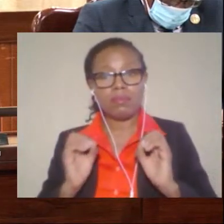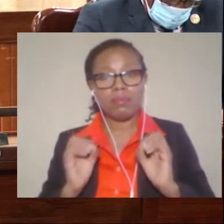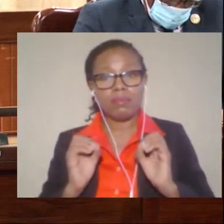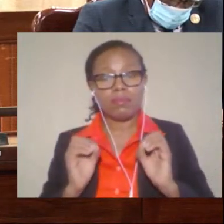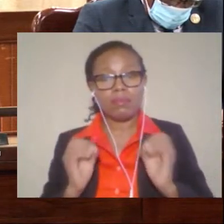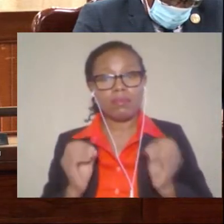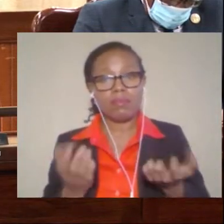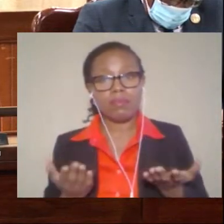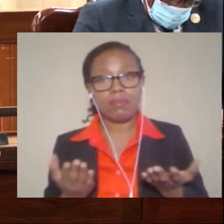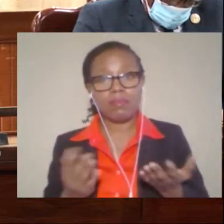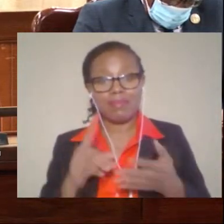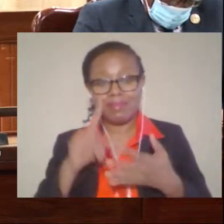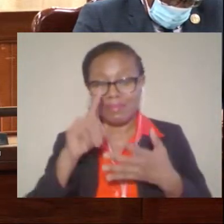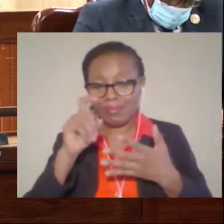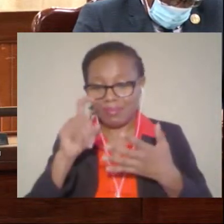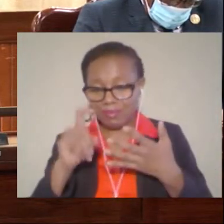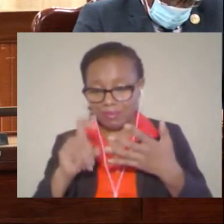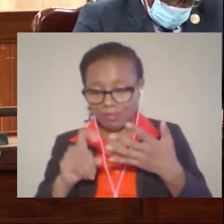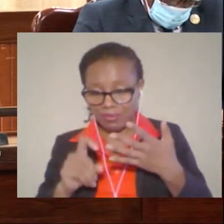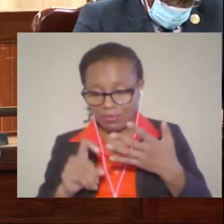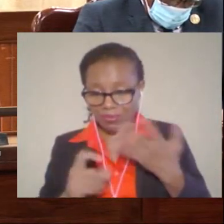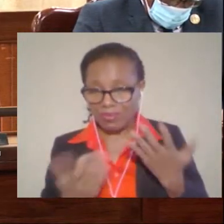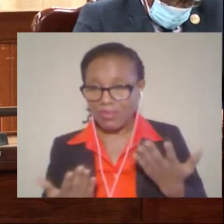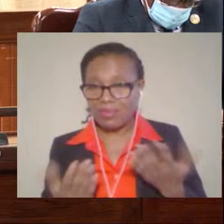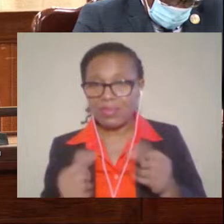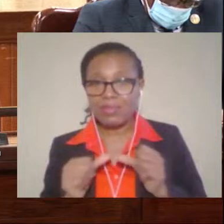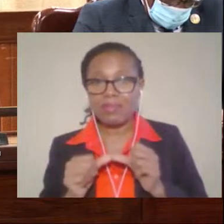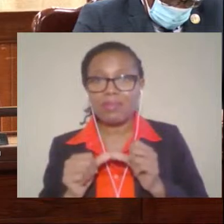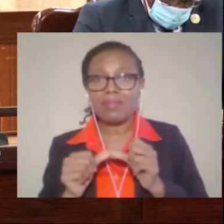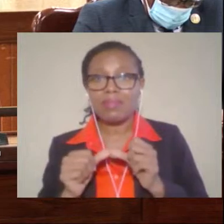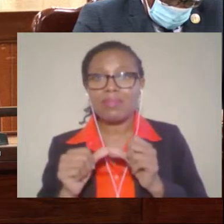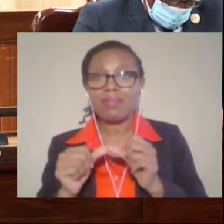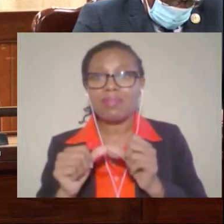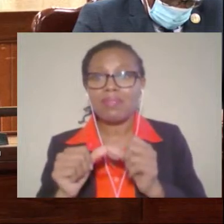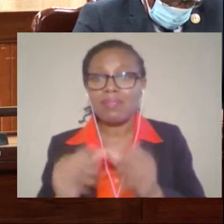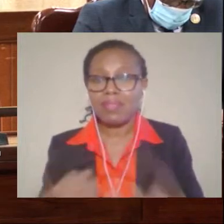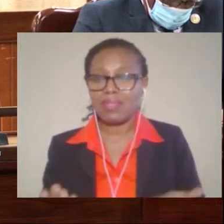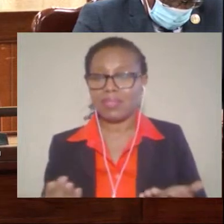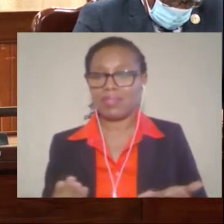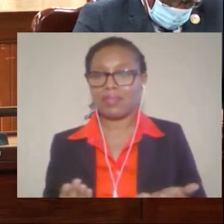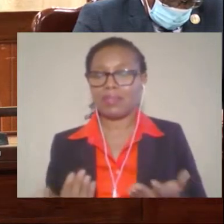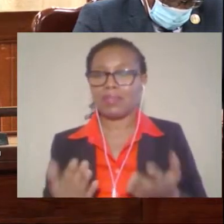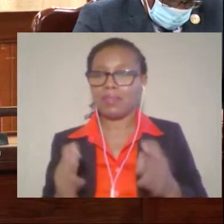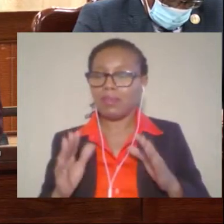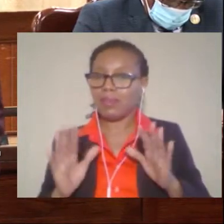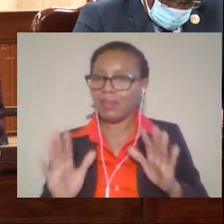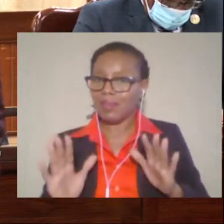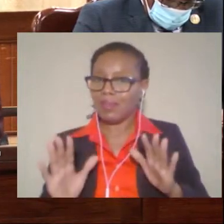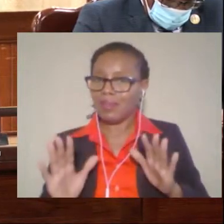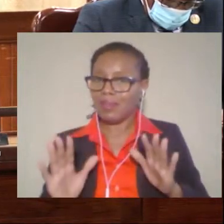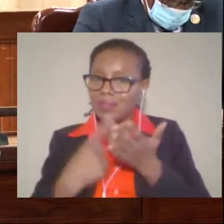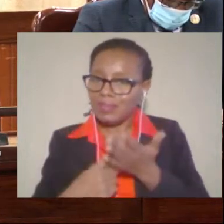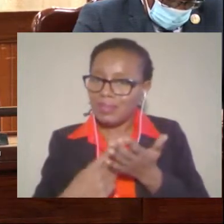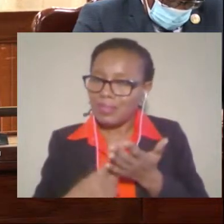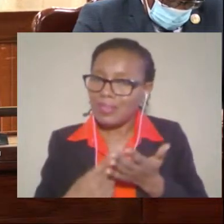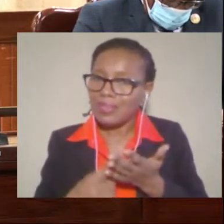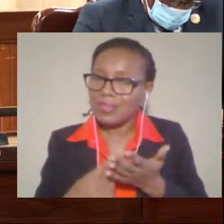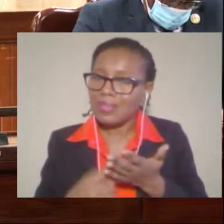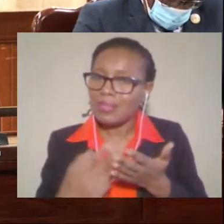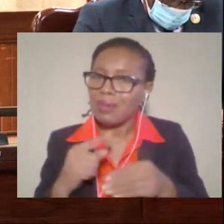linger on. The discussion ought to be about the sublime